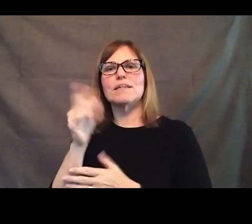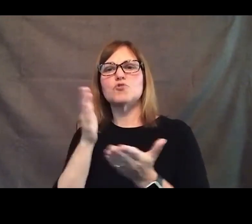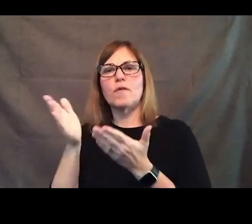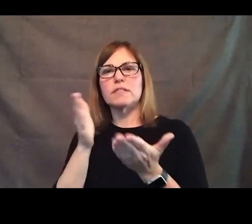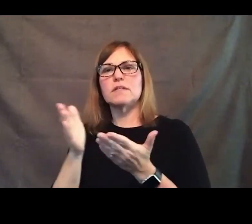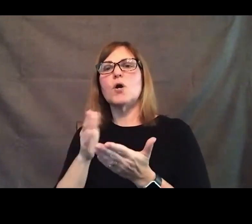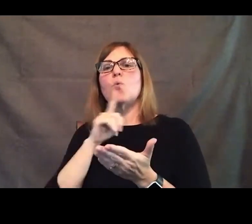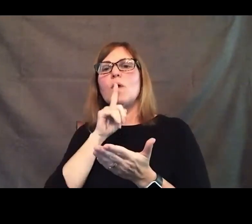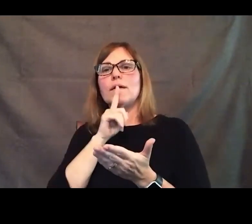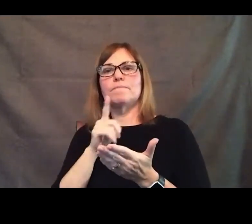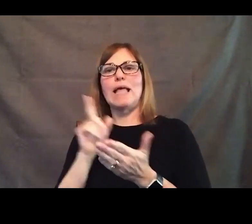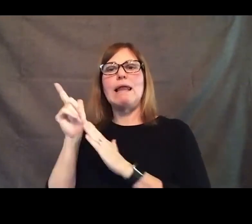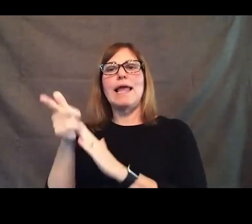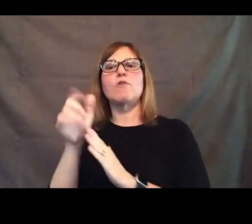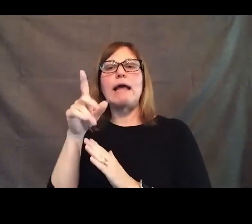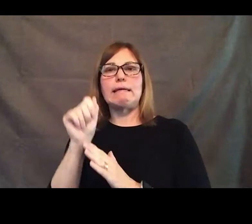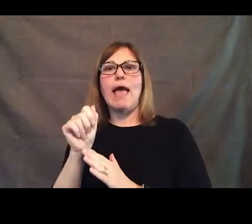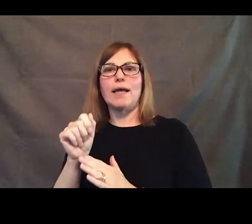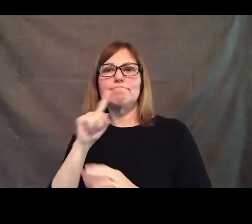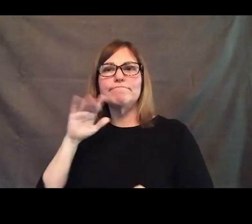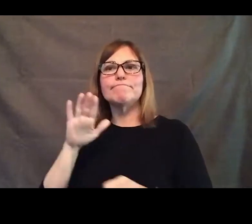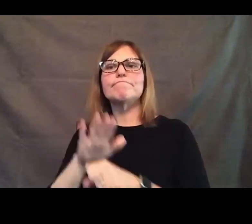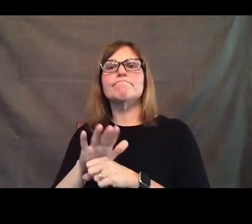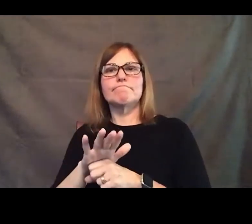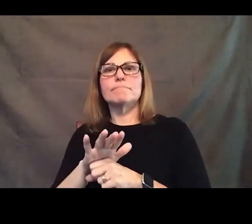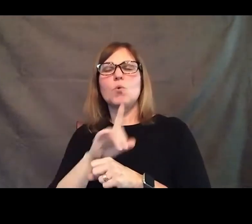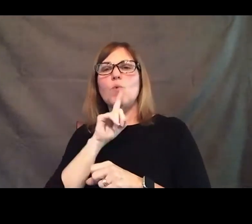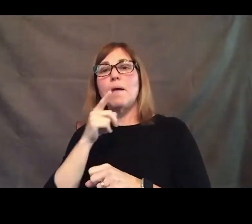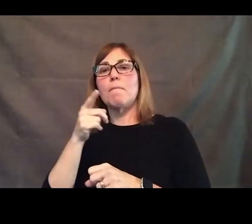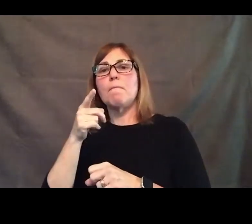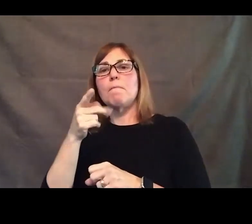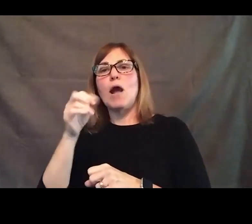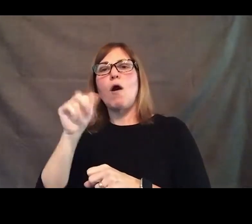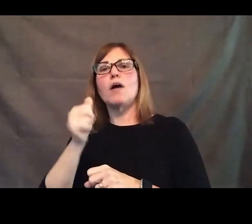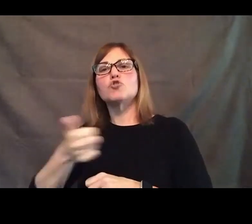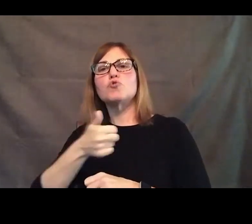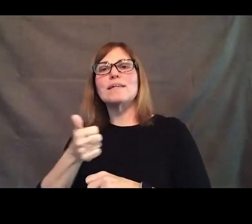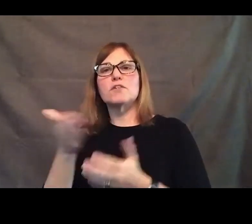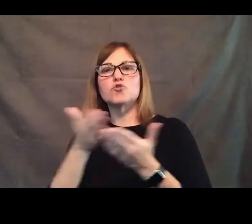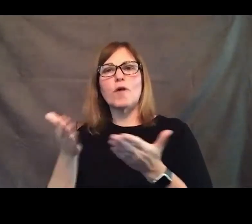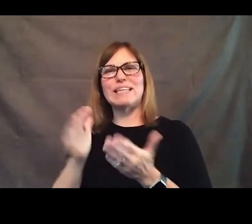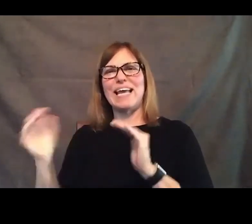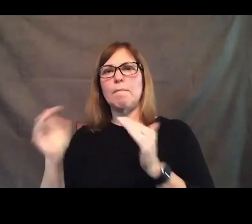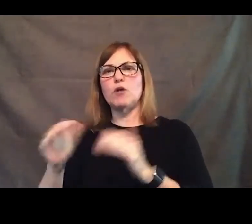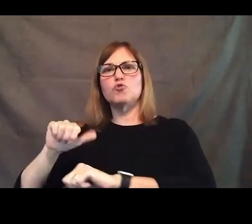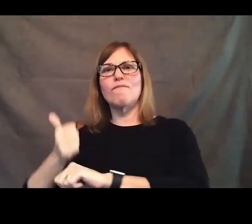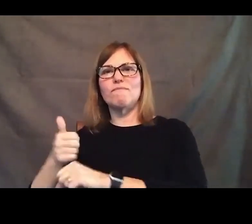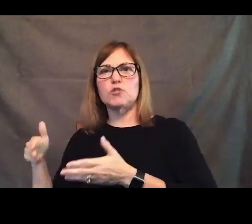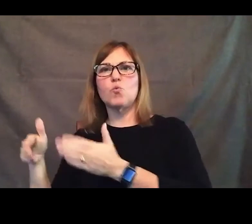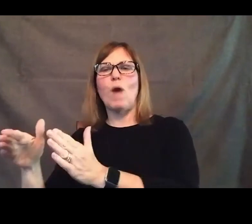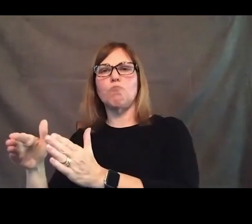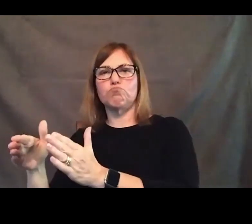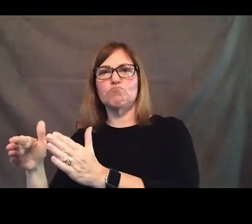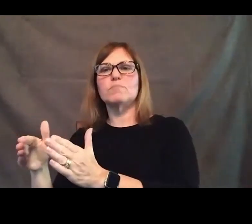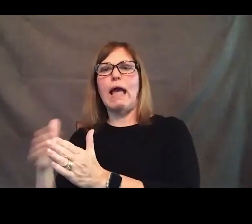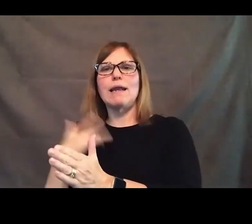route transit be accessible and that paratransit services be comparable to fixed route buses and light rail service. A